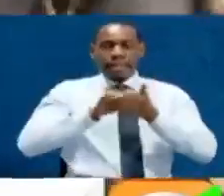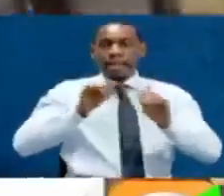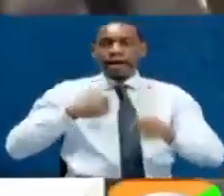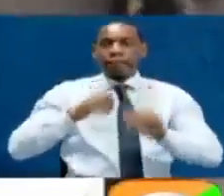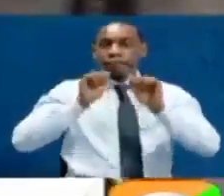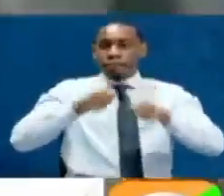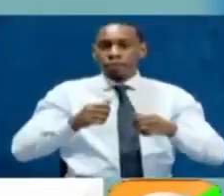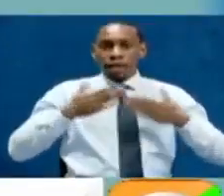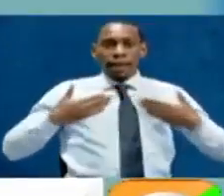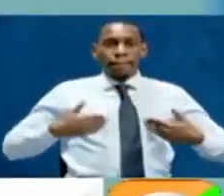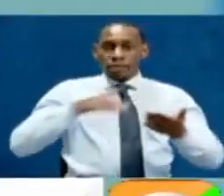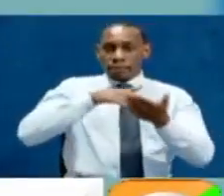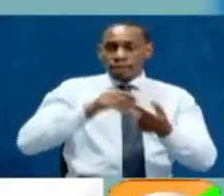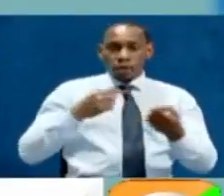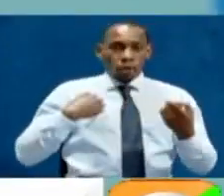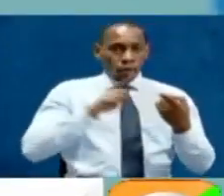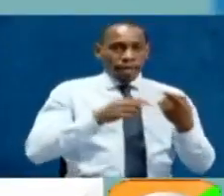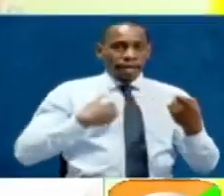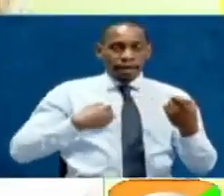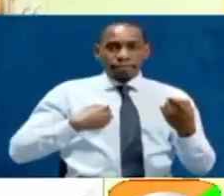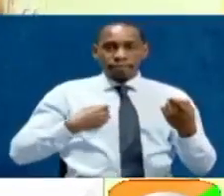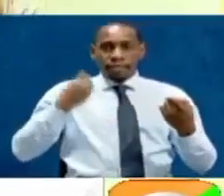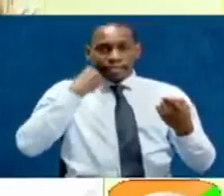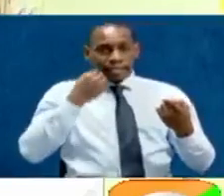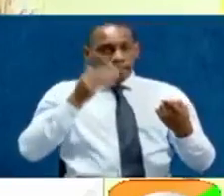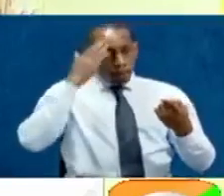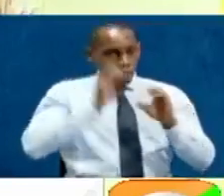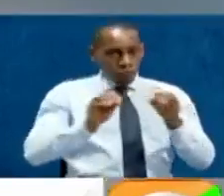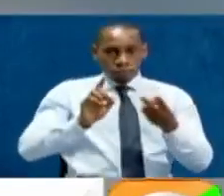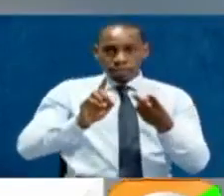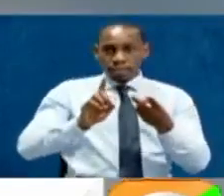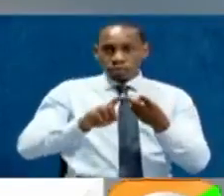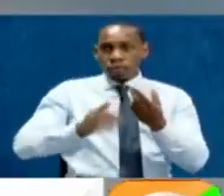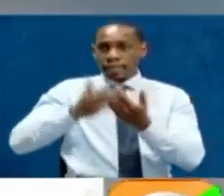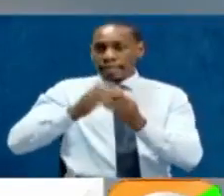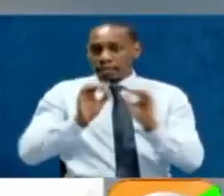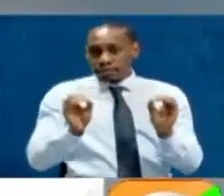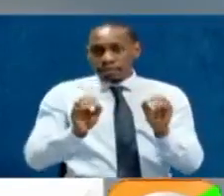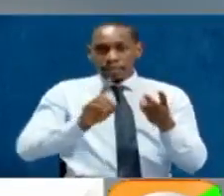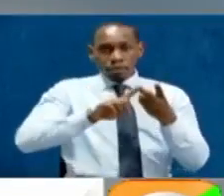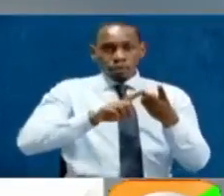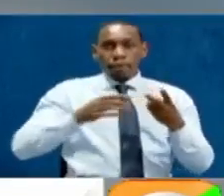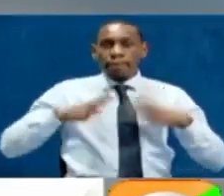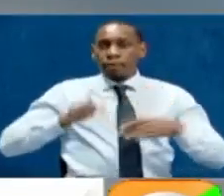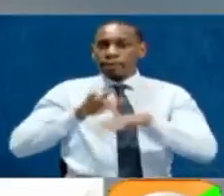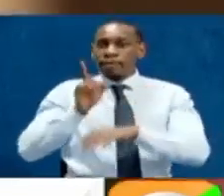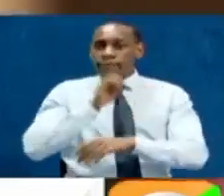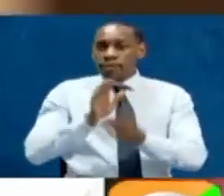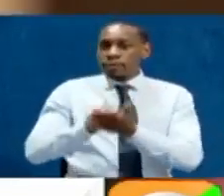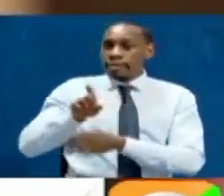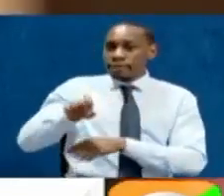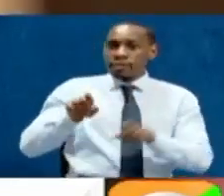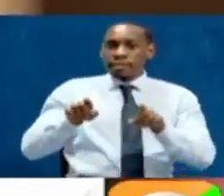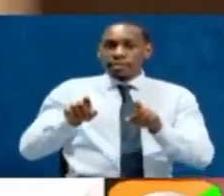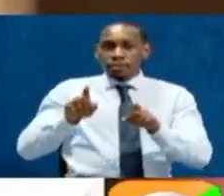chances of immunosuppression. These are those who have HIV and don't know, and thus are not being treated, and those who are infected with the